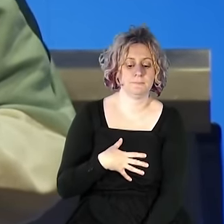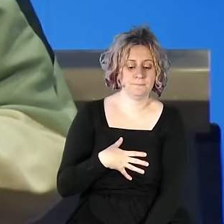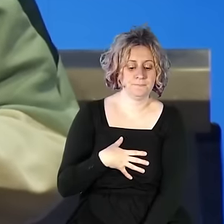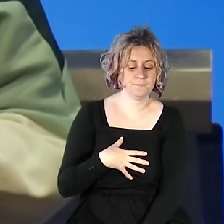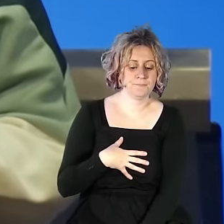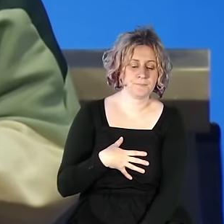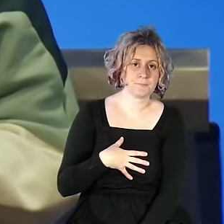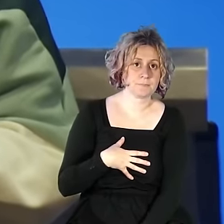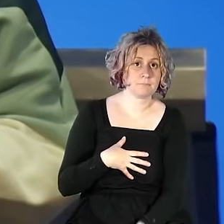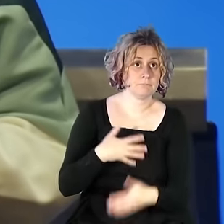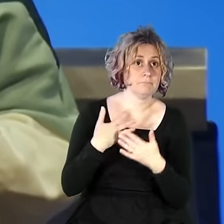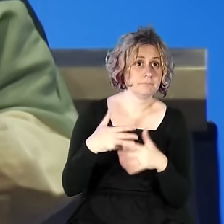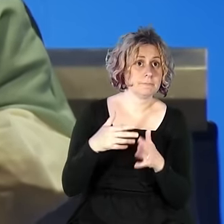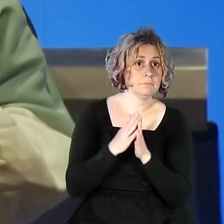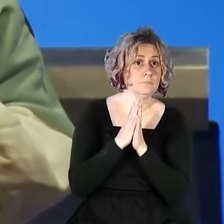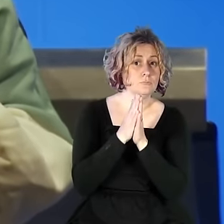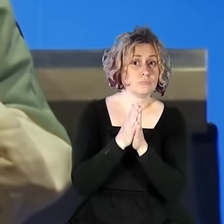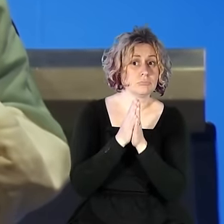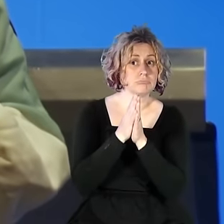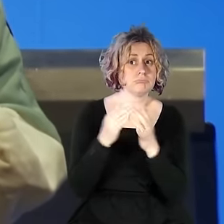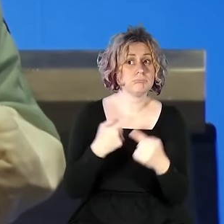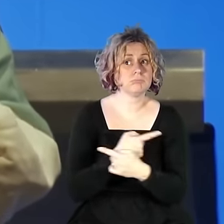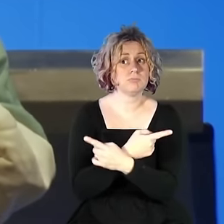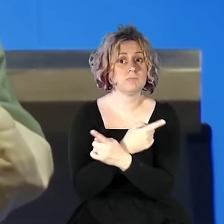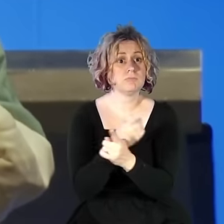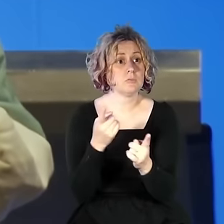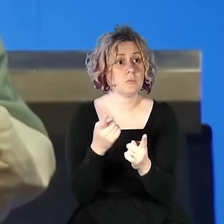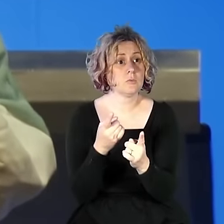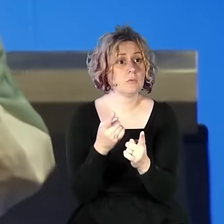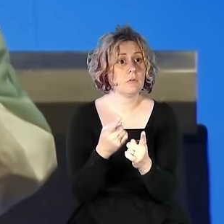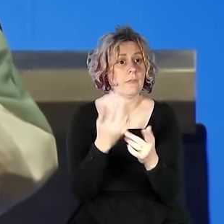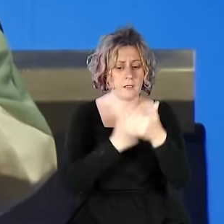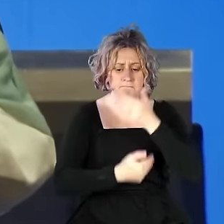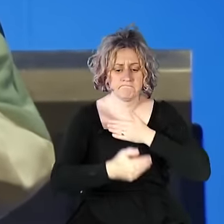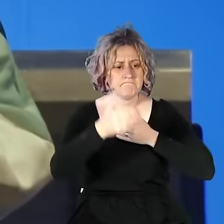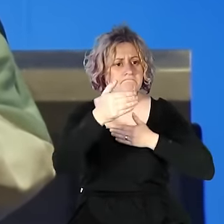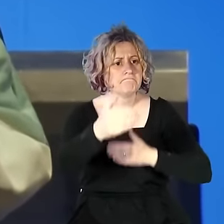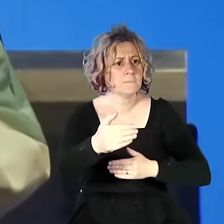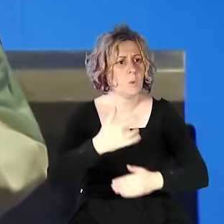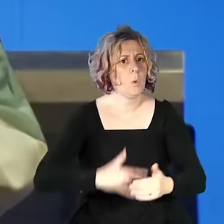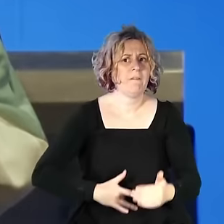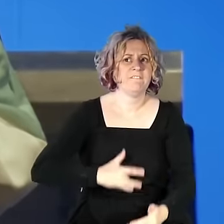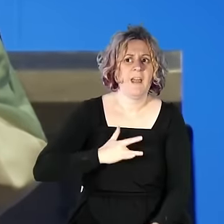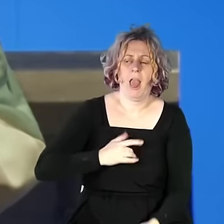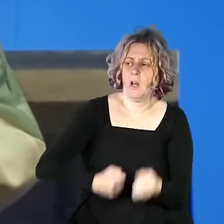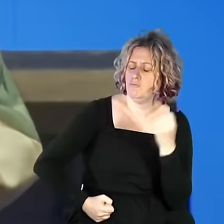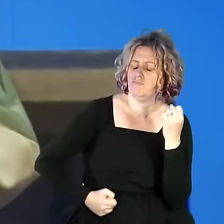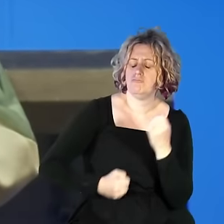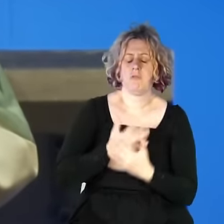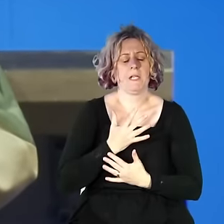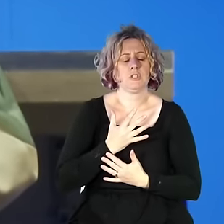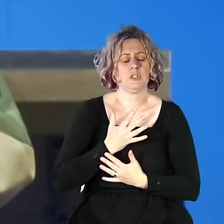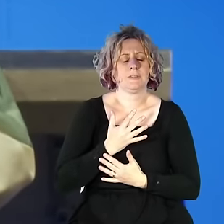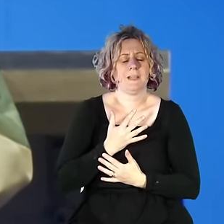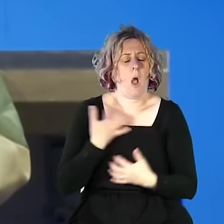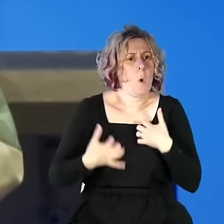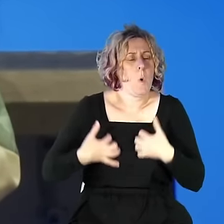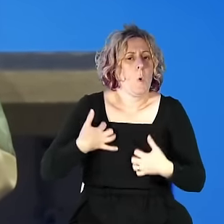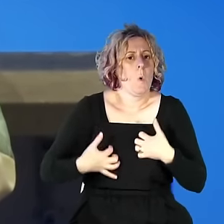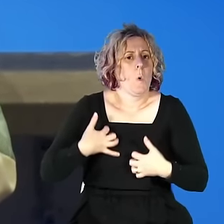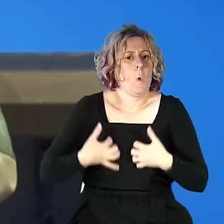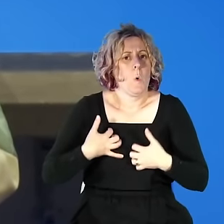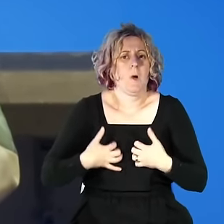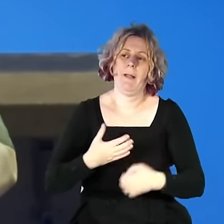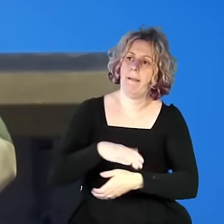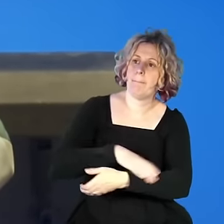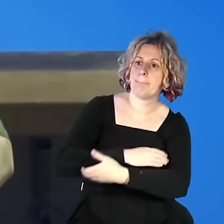We've been praying for you that your time here will refresh you, will re-energize you, will resource you for whatever you have to